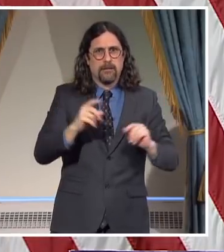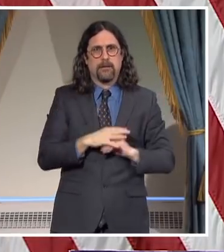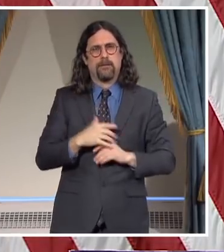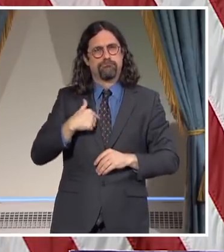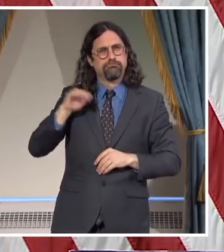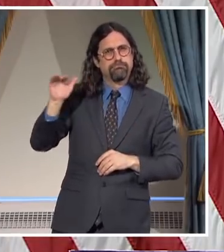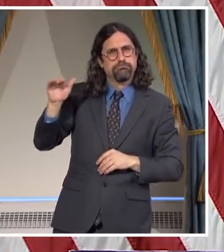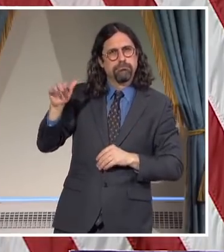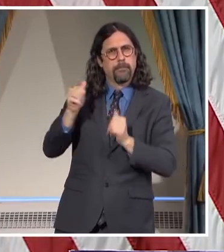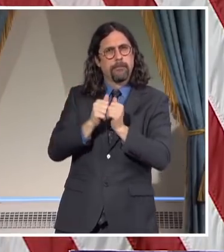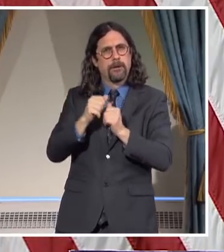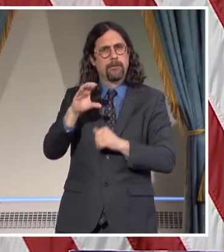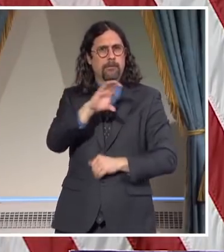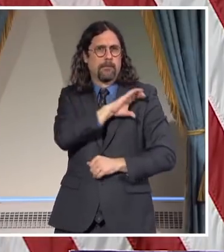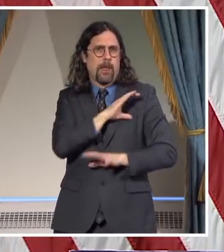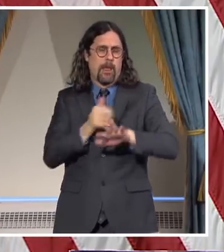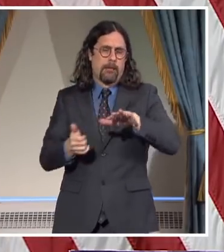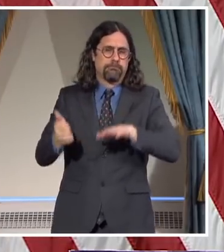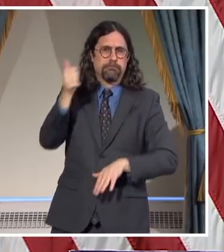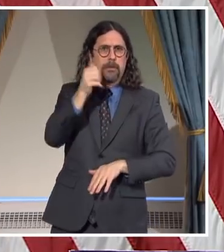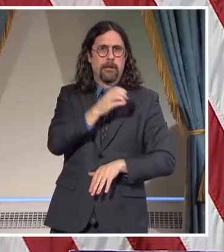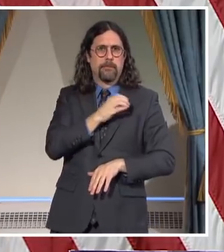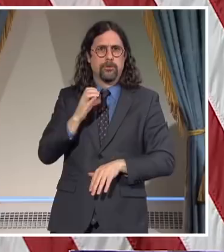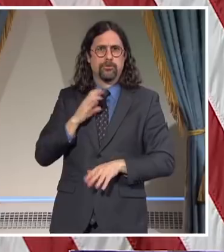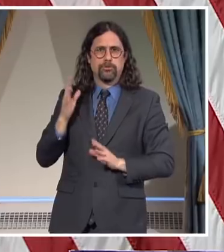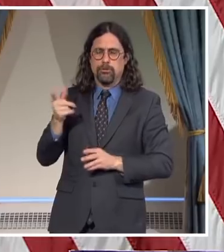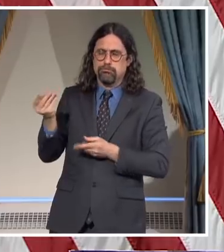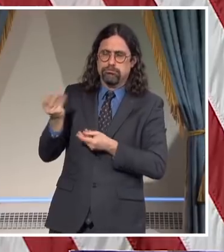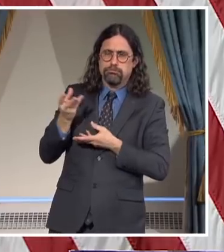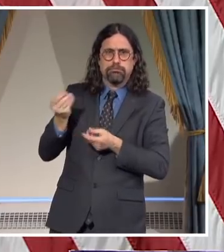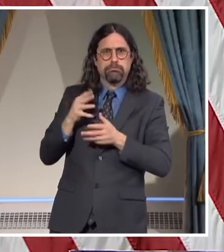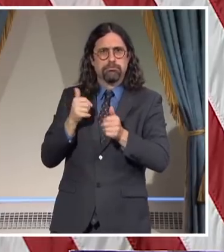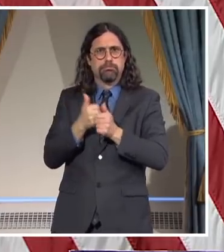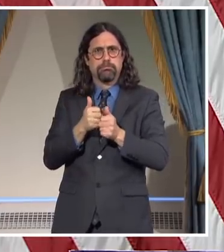I've gotten counts on how many inspections are done, what came